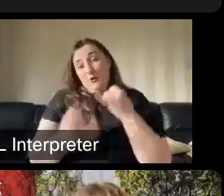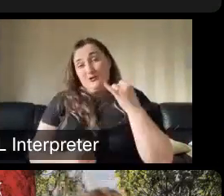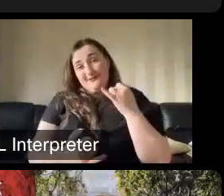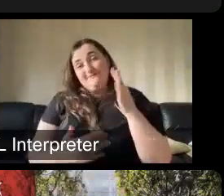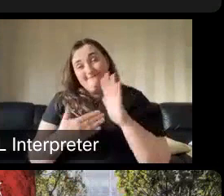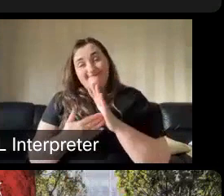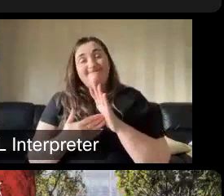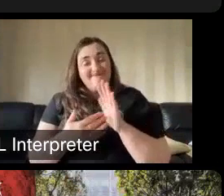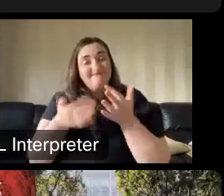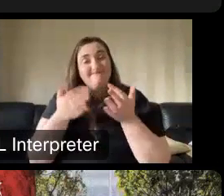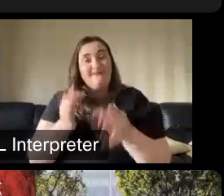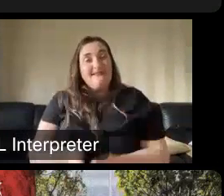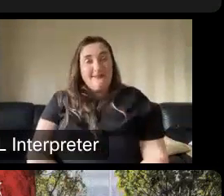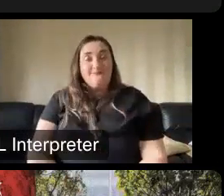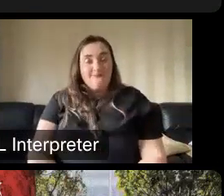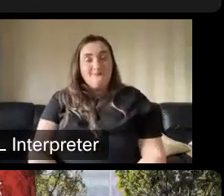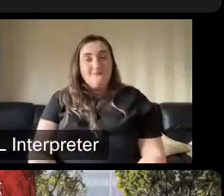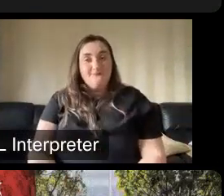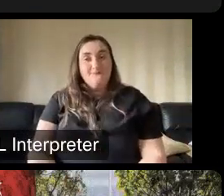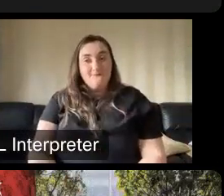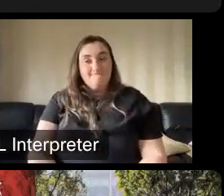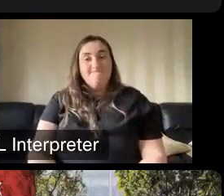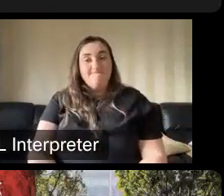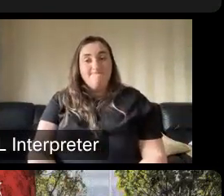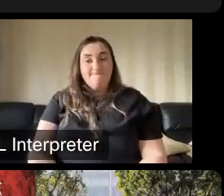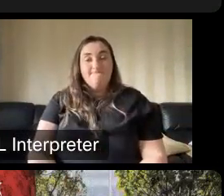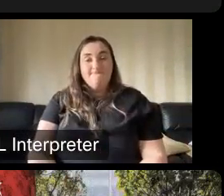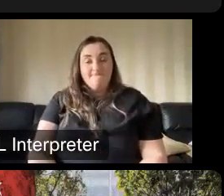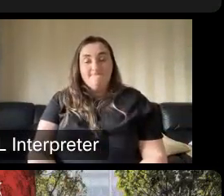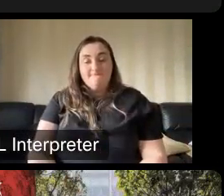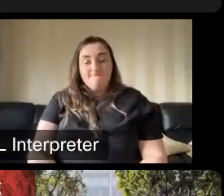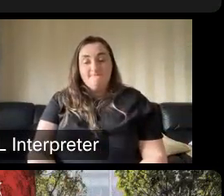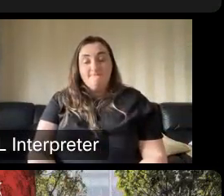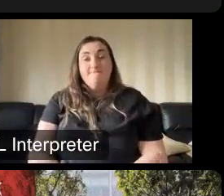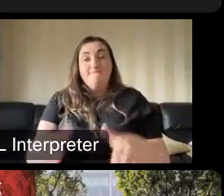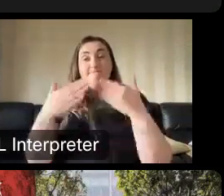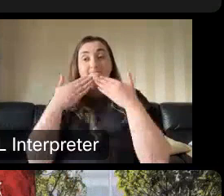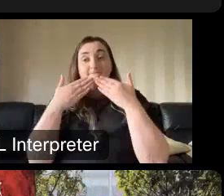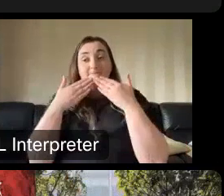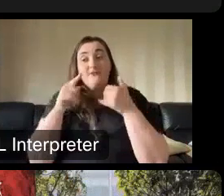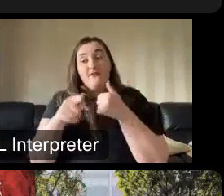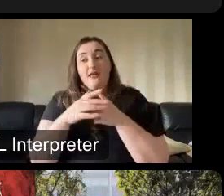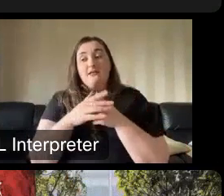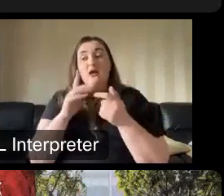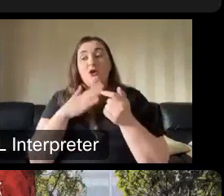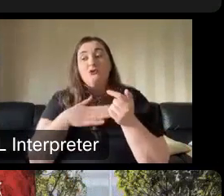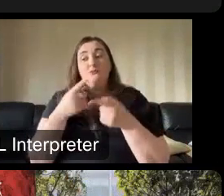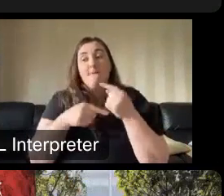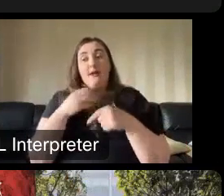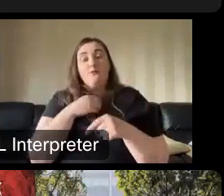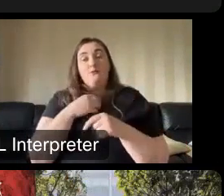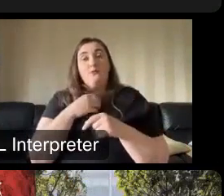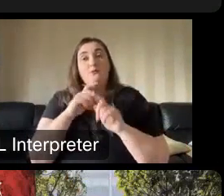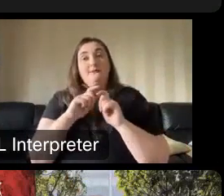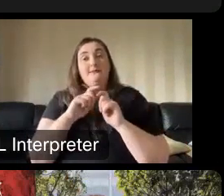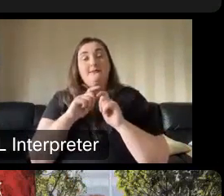No doubt about it. Yeah, and thank you for that. I'm just going to go back to team there. Is there any questions that have come